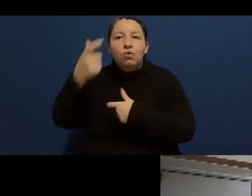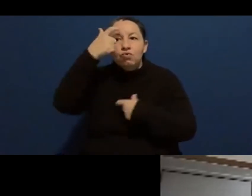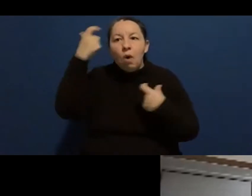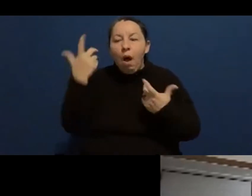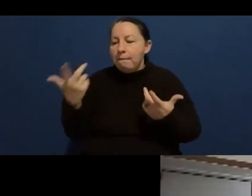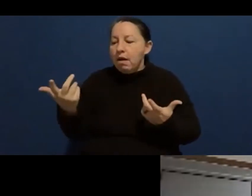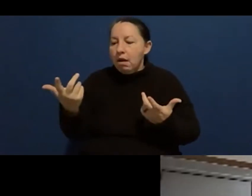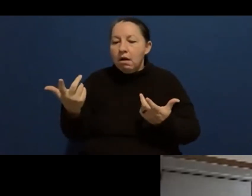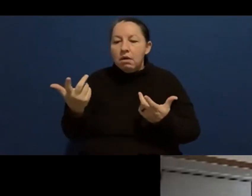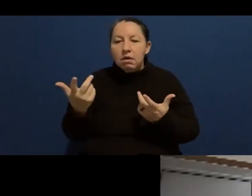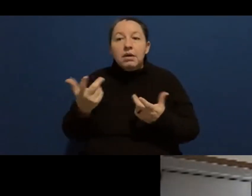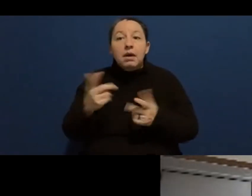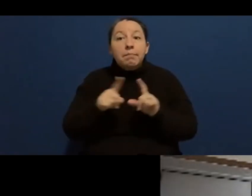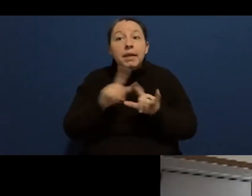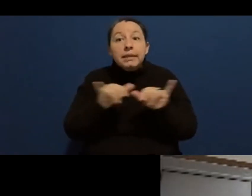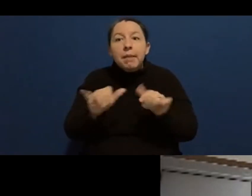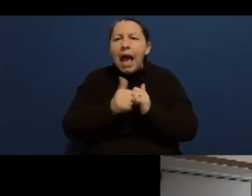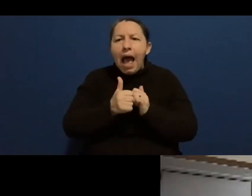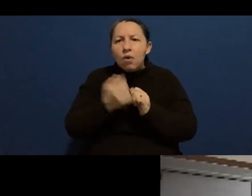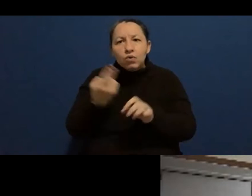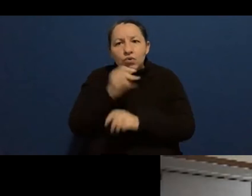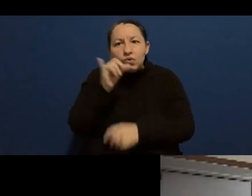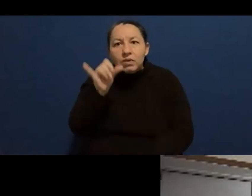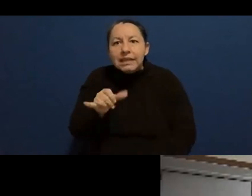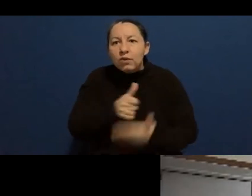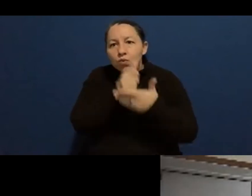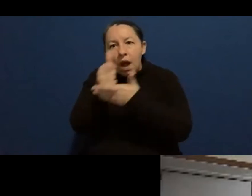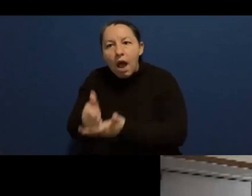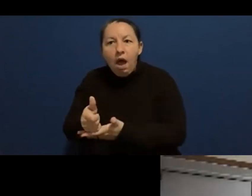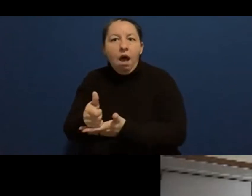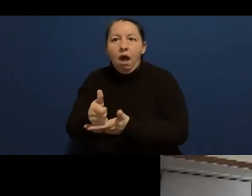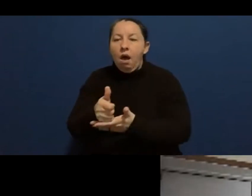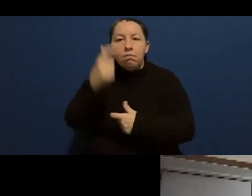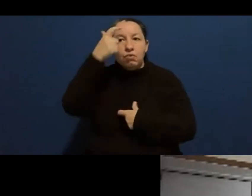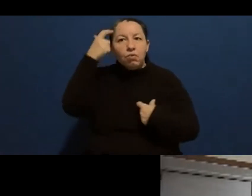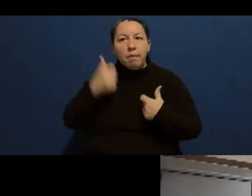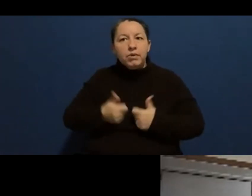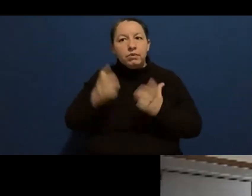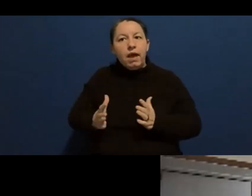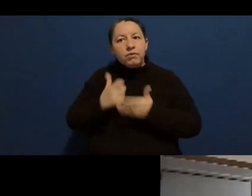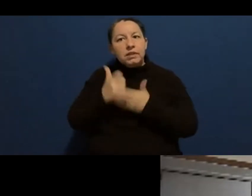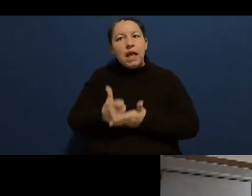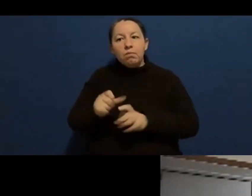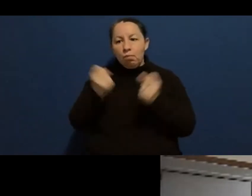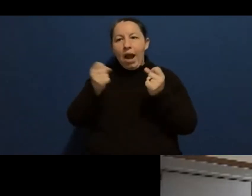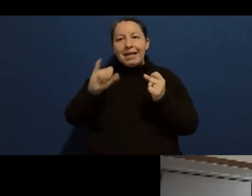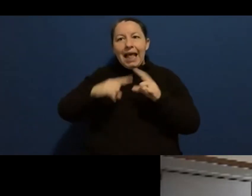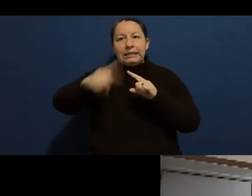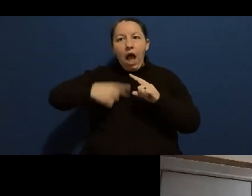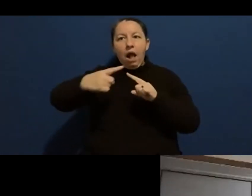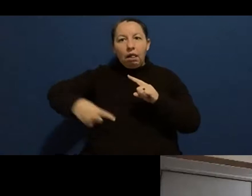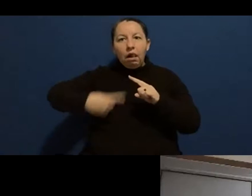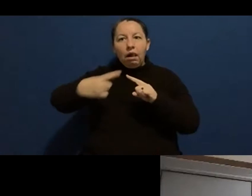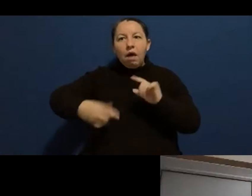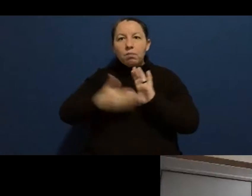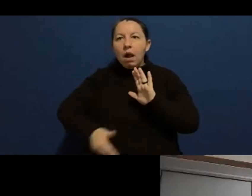also how to turn around and use that and help trauma survivors, and to help break the cycle and to get back